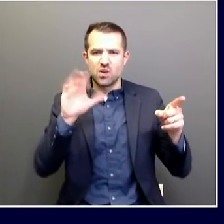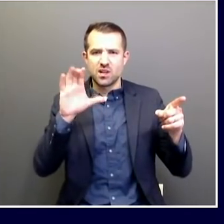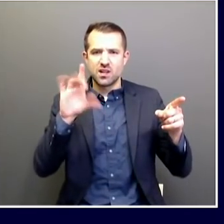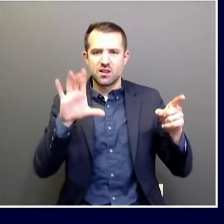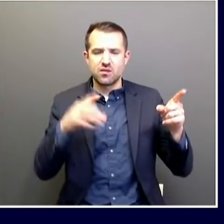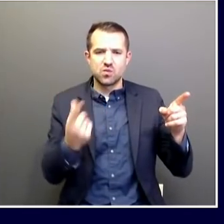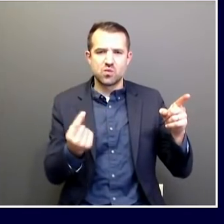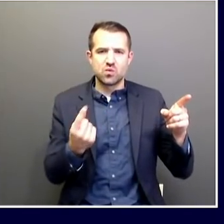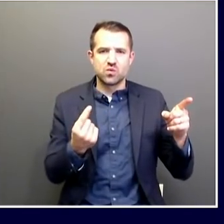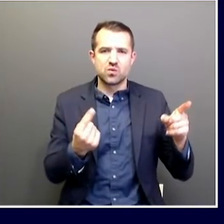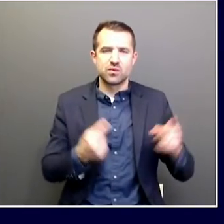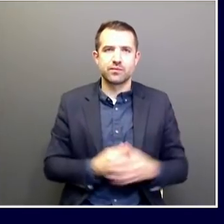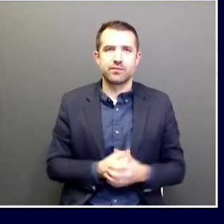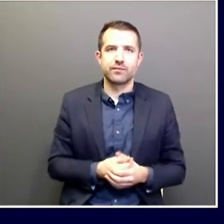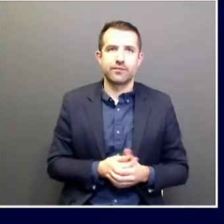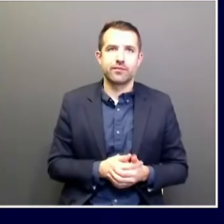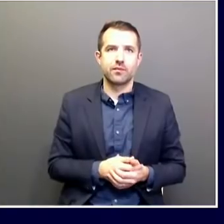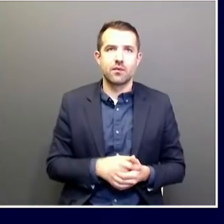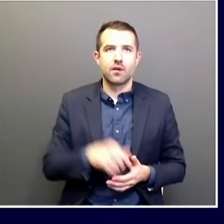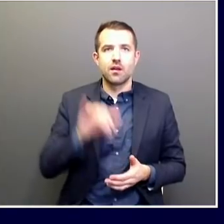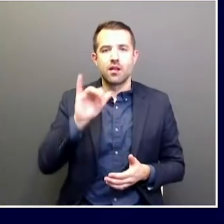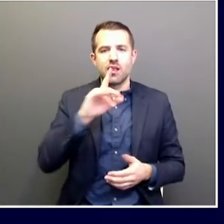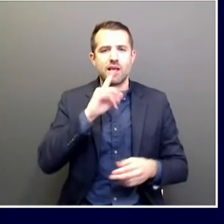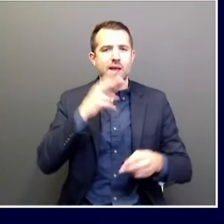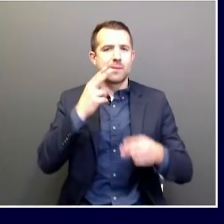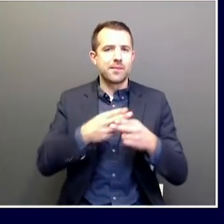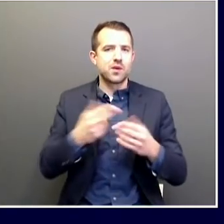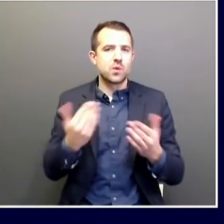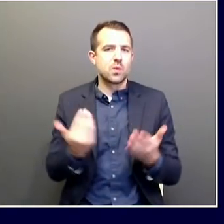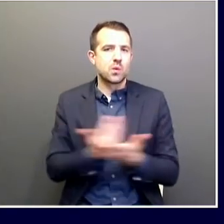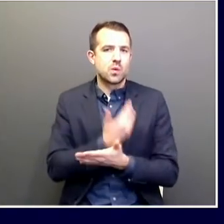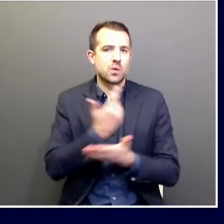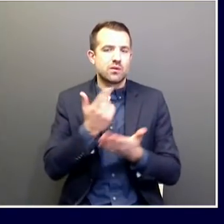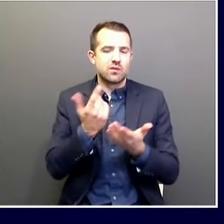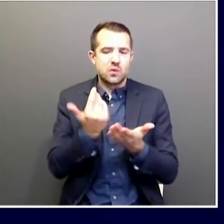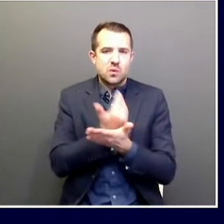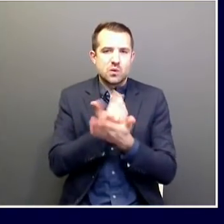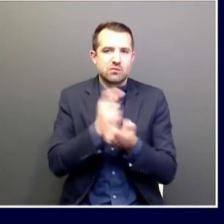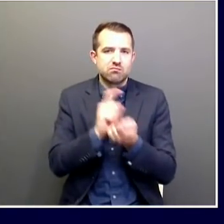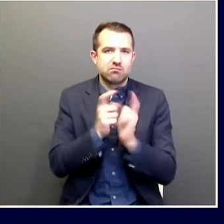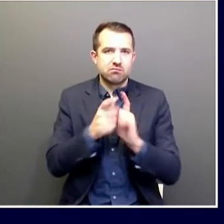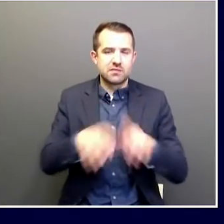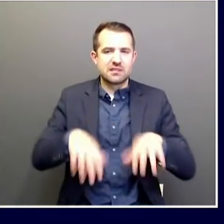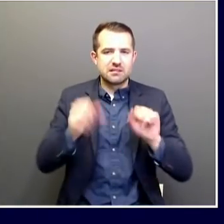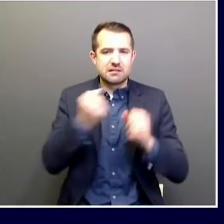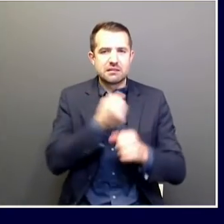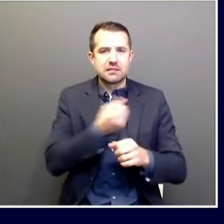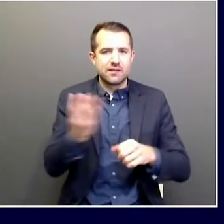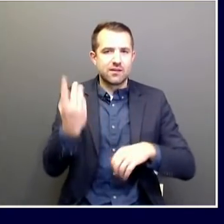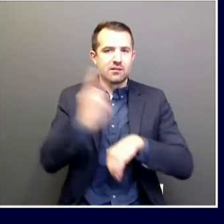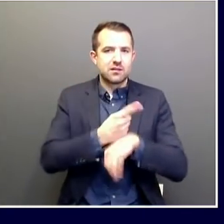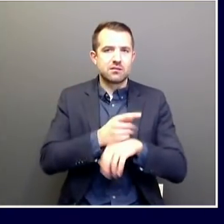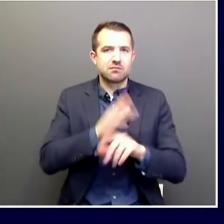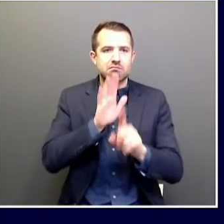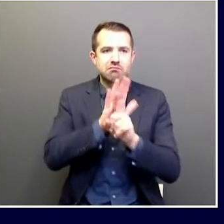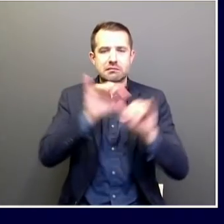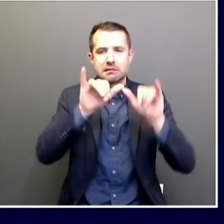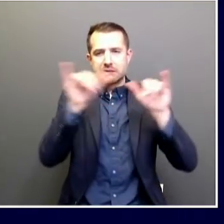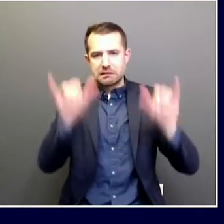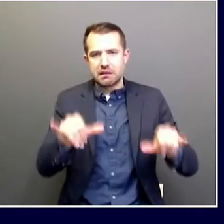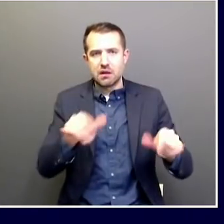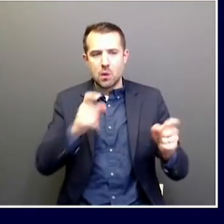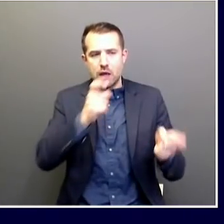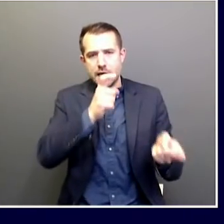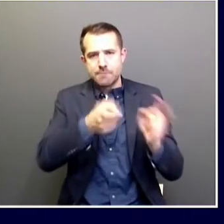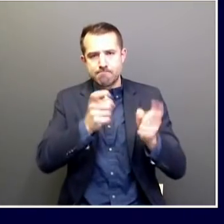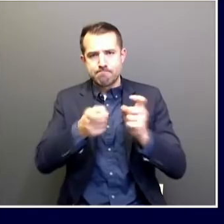change, particularly a change in policy like this that affects the entire state, it does take a bit of time to implement.